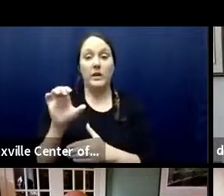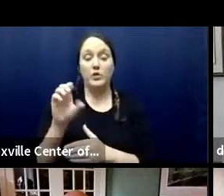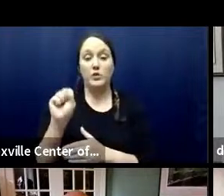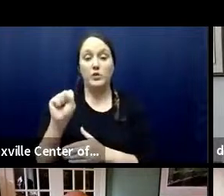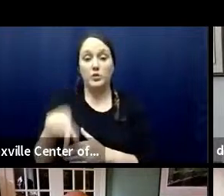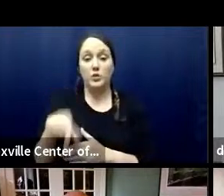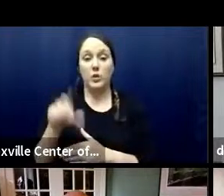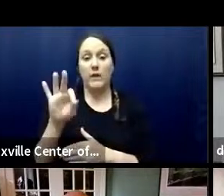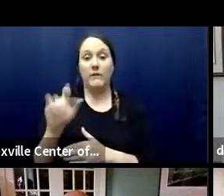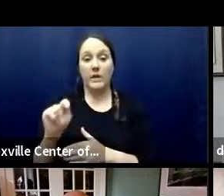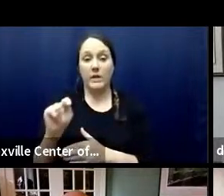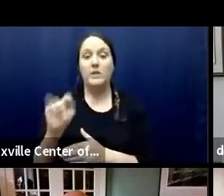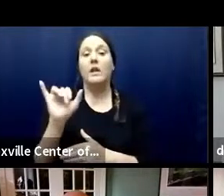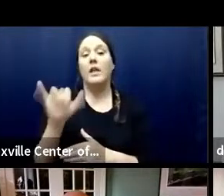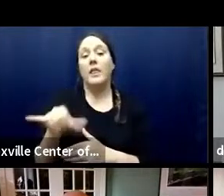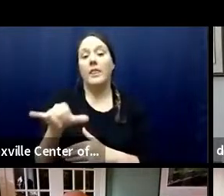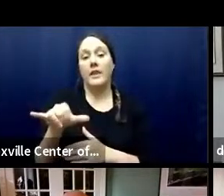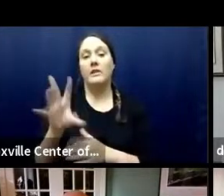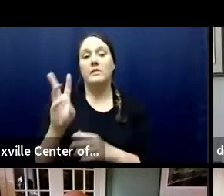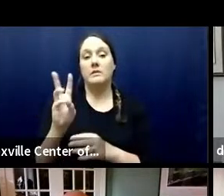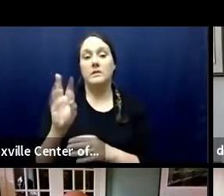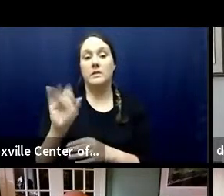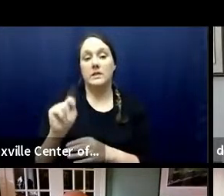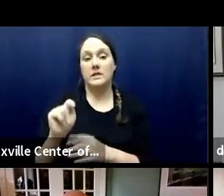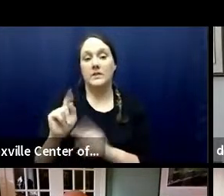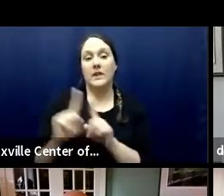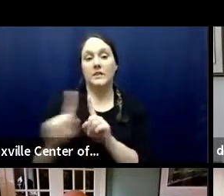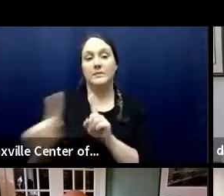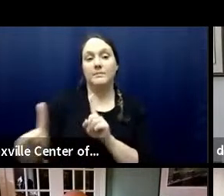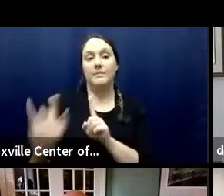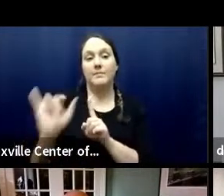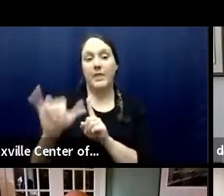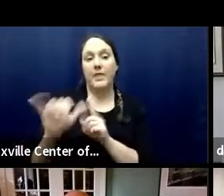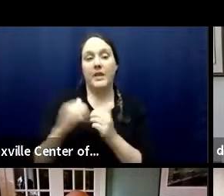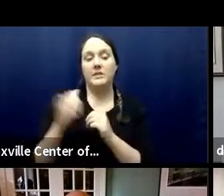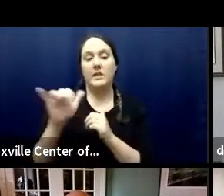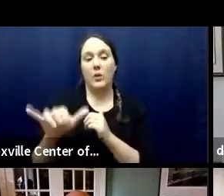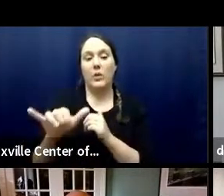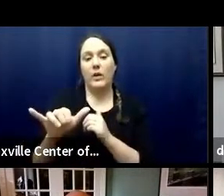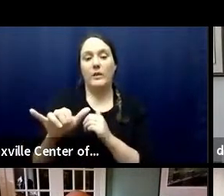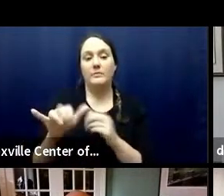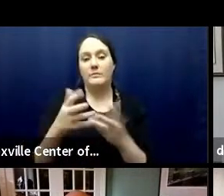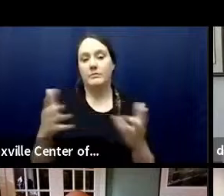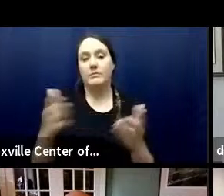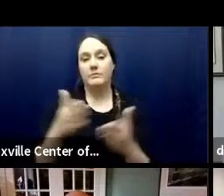the 6-foot distance rule. That's how that pans out.